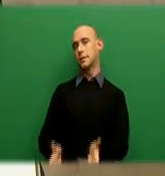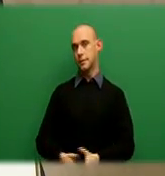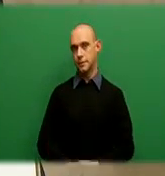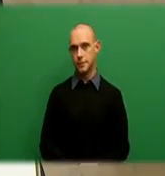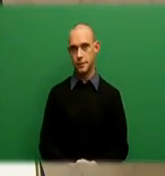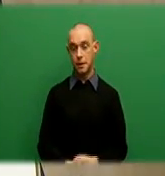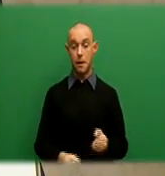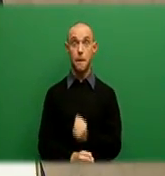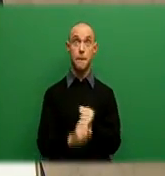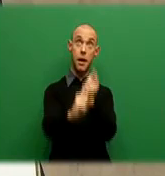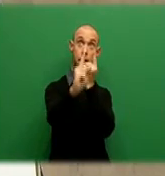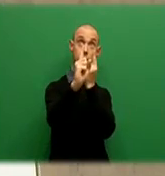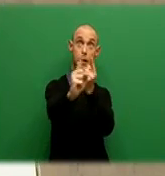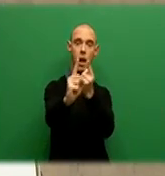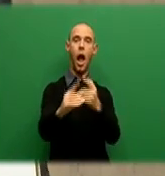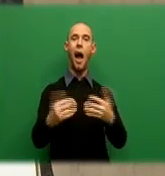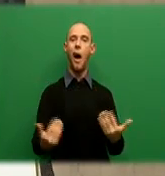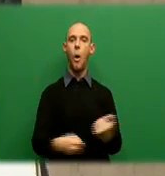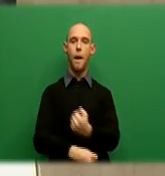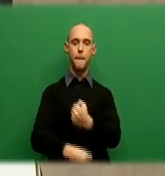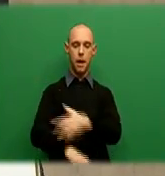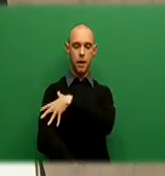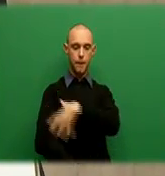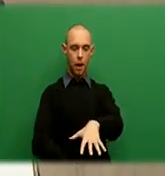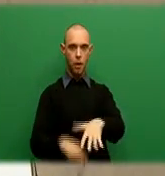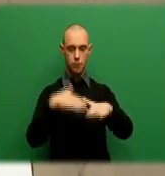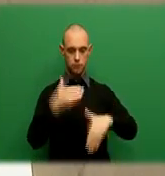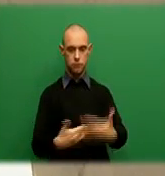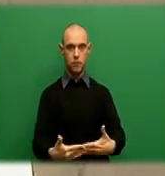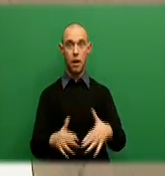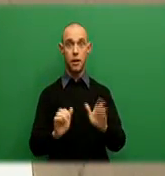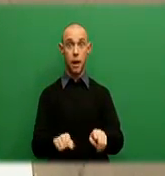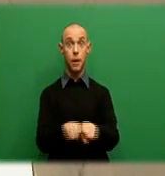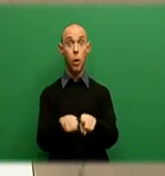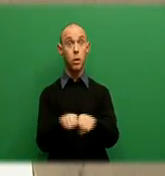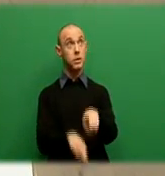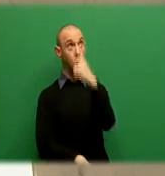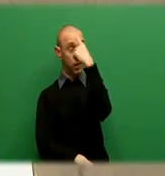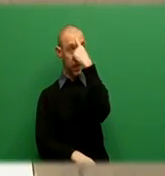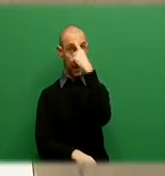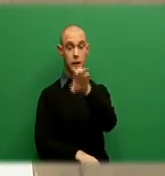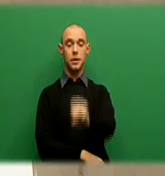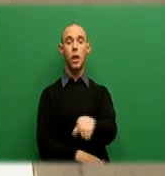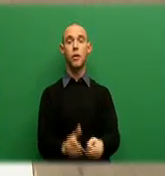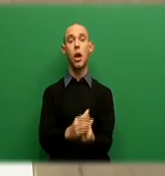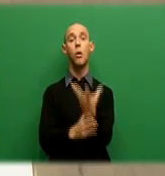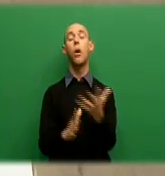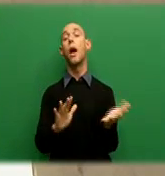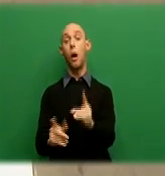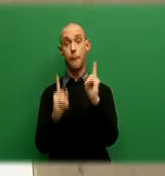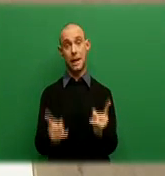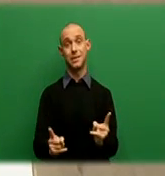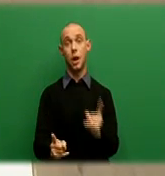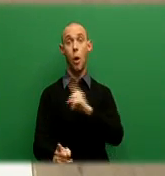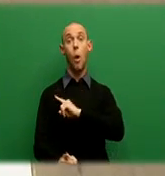we deliver to a mandate of price stability while at the same time being sensitive to the growth environment that we find